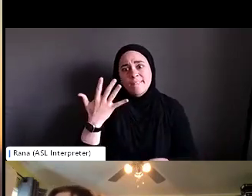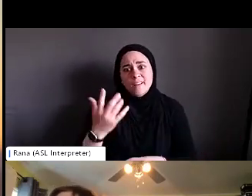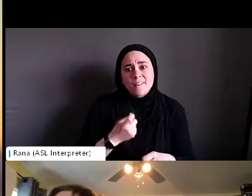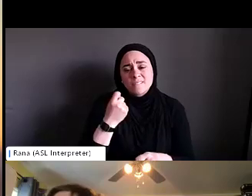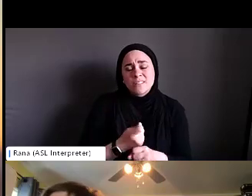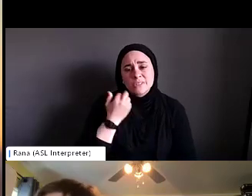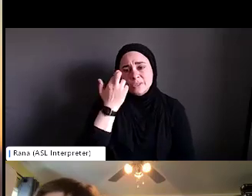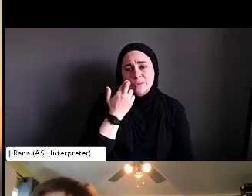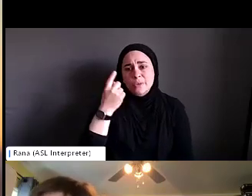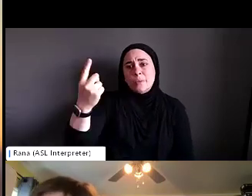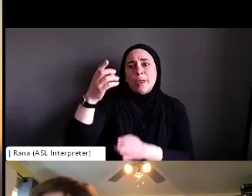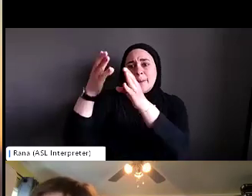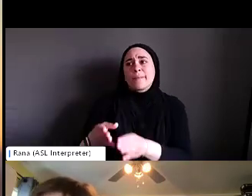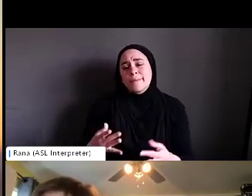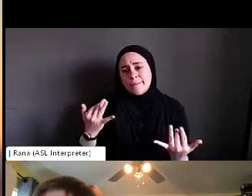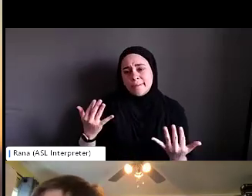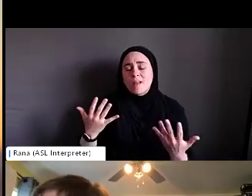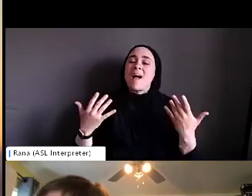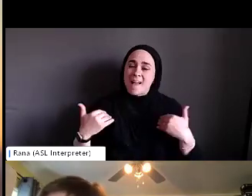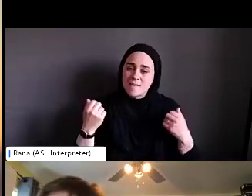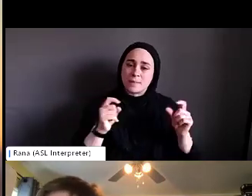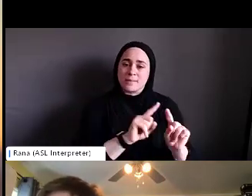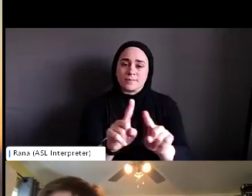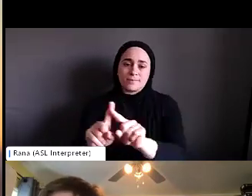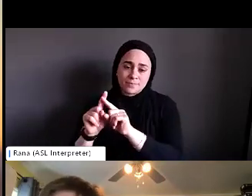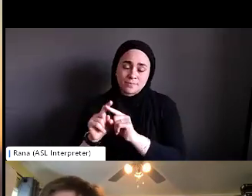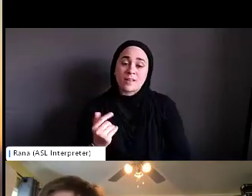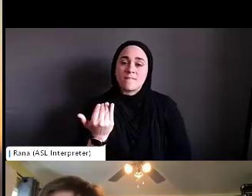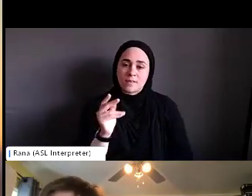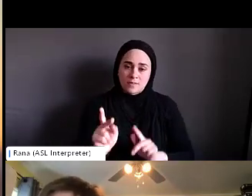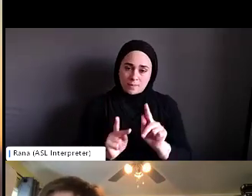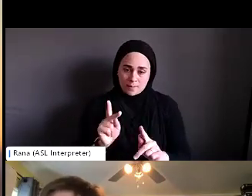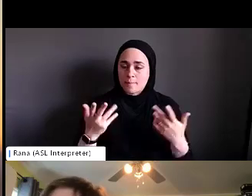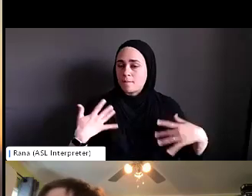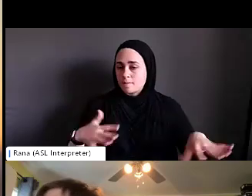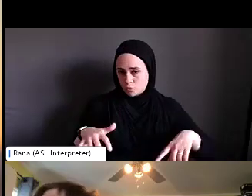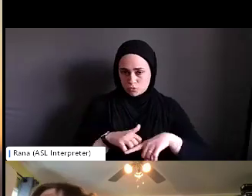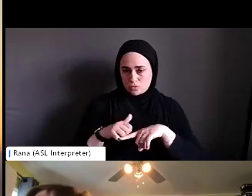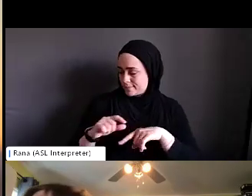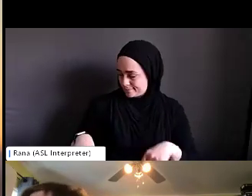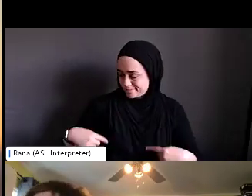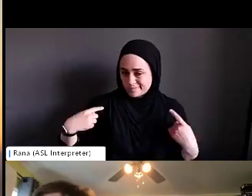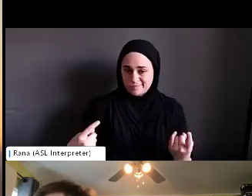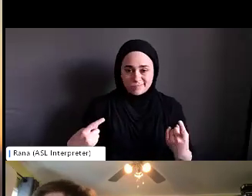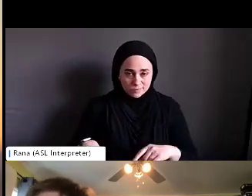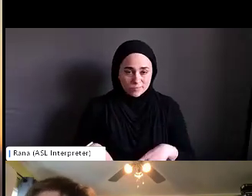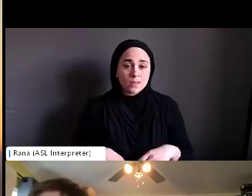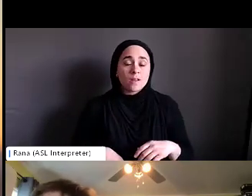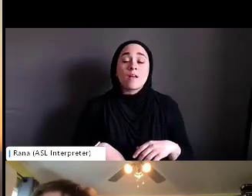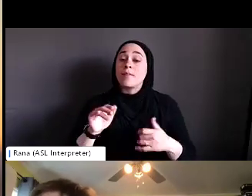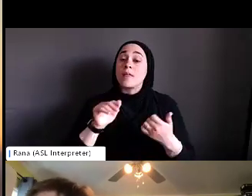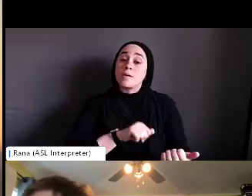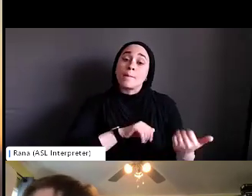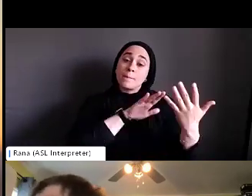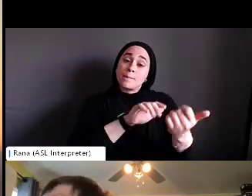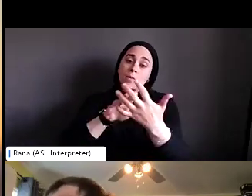there's only one person delivering. 15 people have been trained to date. This approach meets the 3